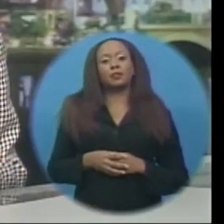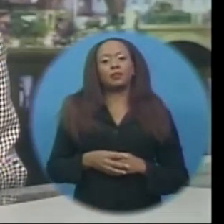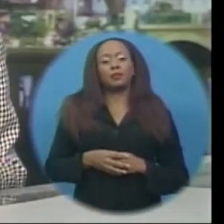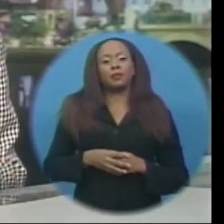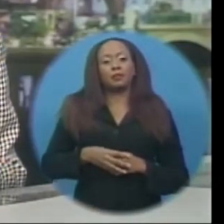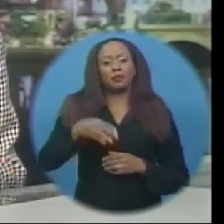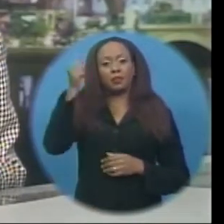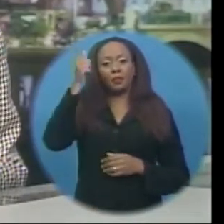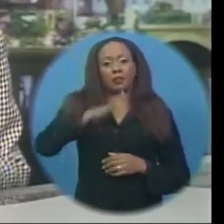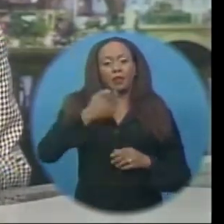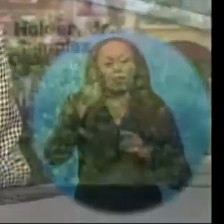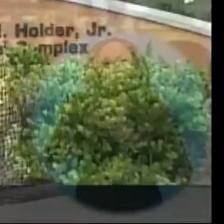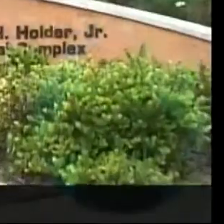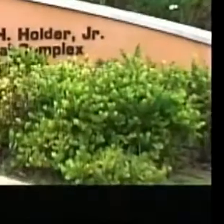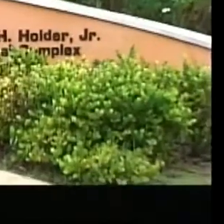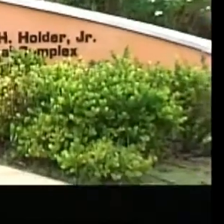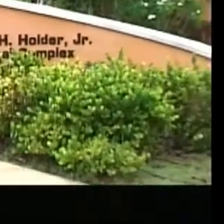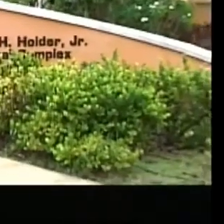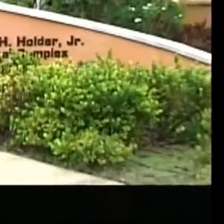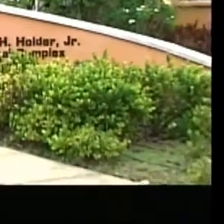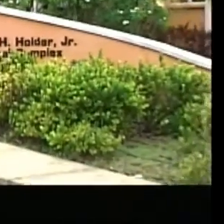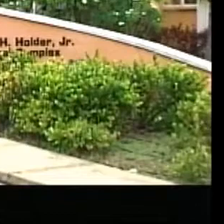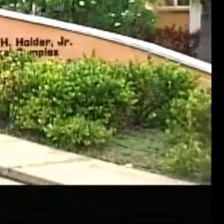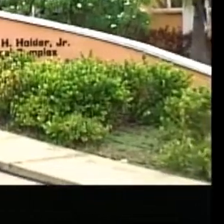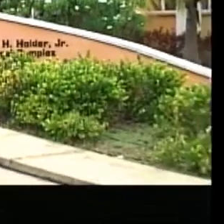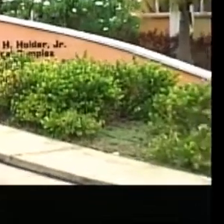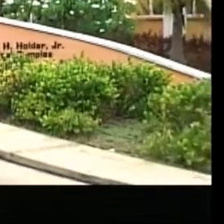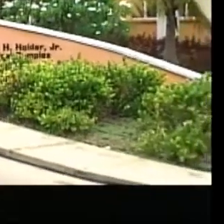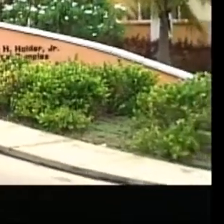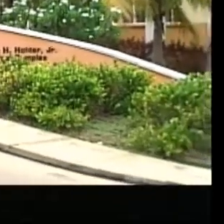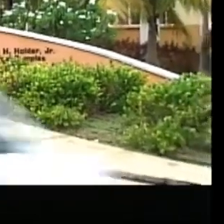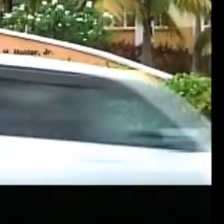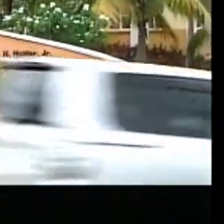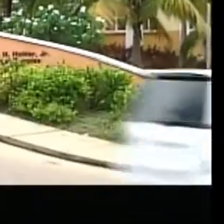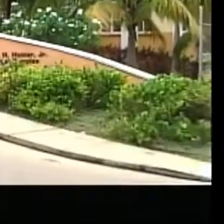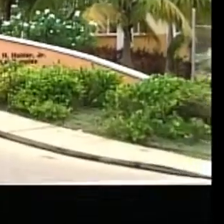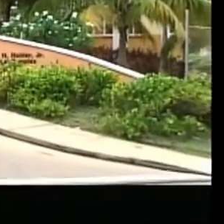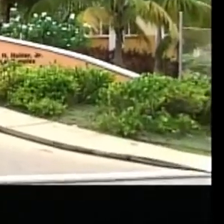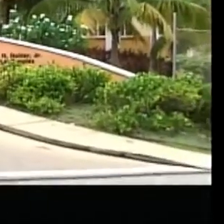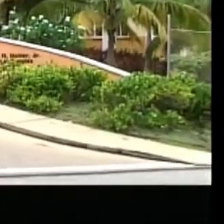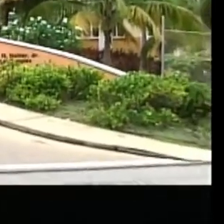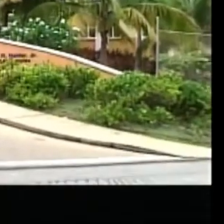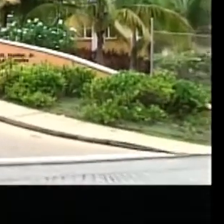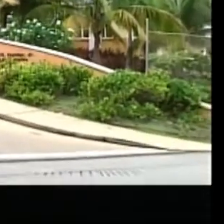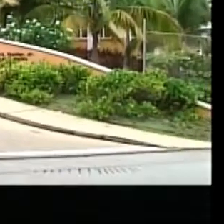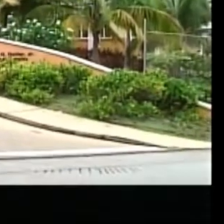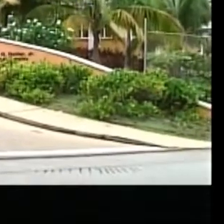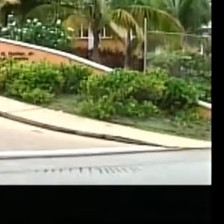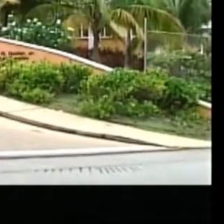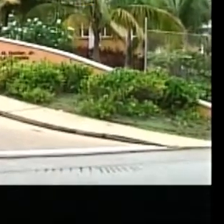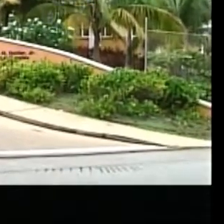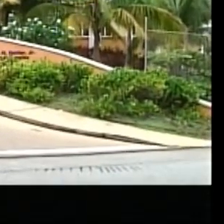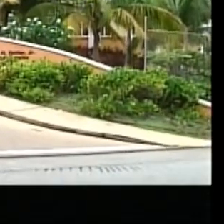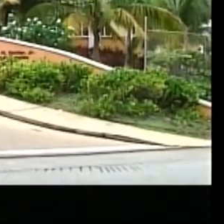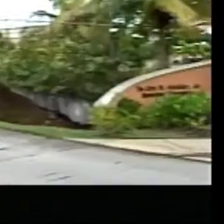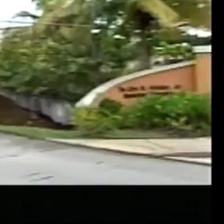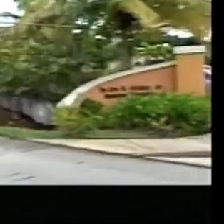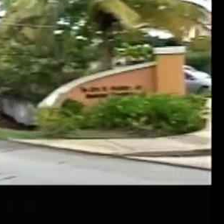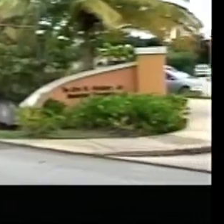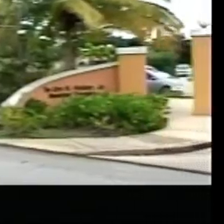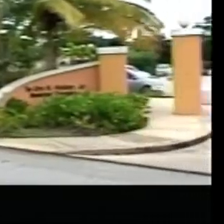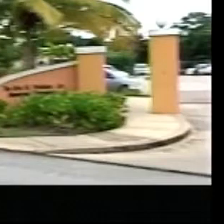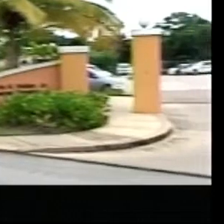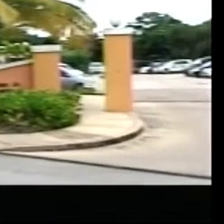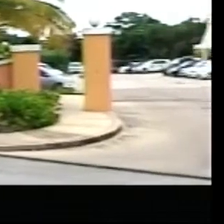in Christchurch appeared at the District B Magistrates Court before Magistrate Laurie Ann Smith Bevell this morning. He's been remanded to